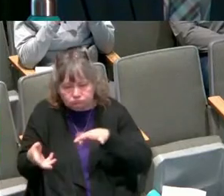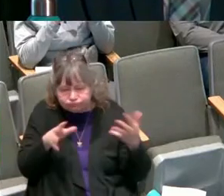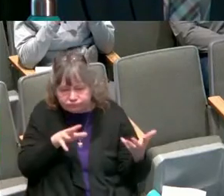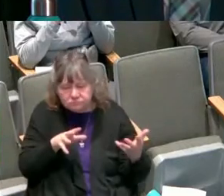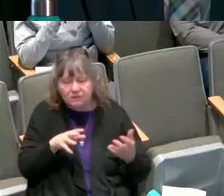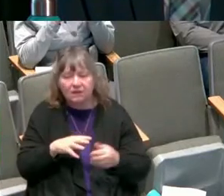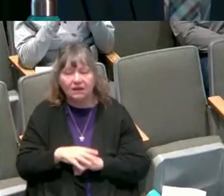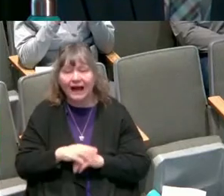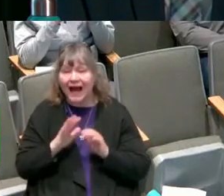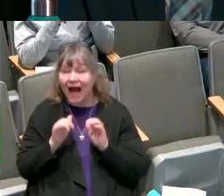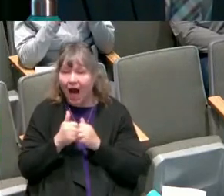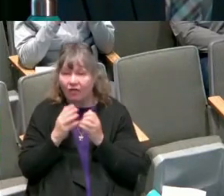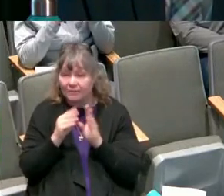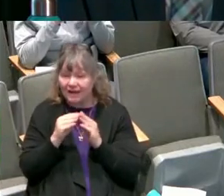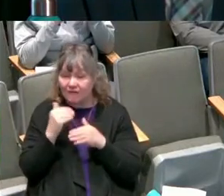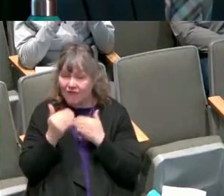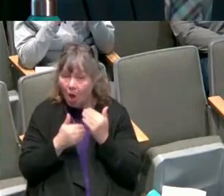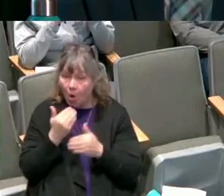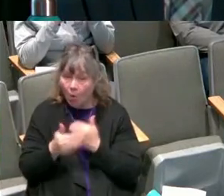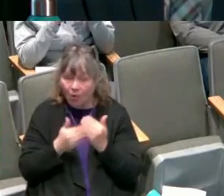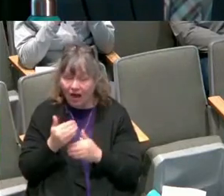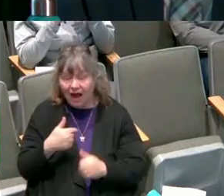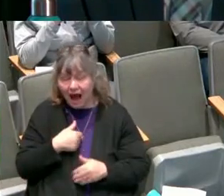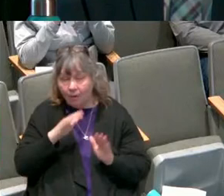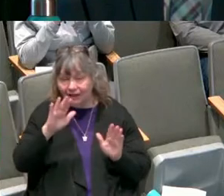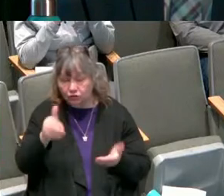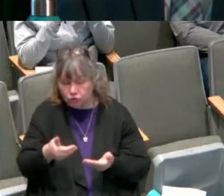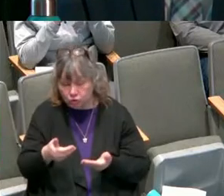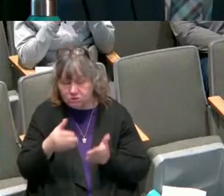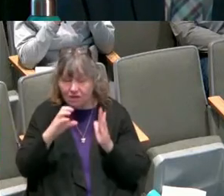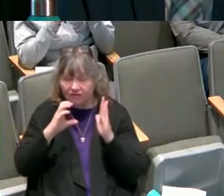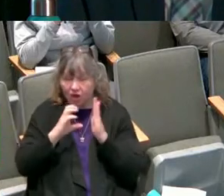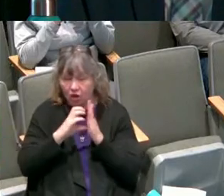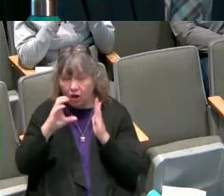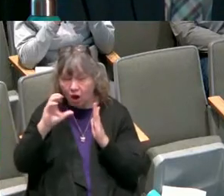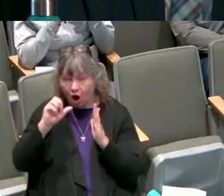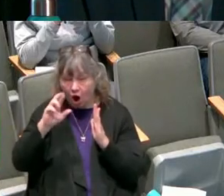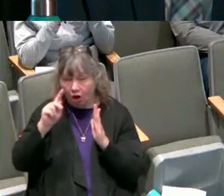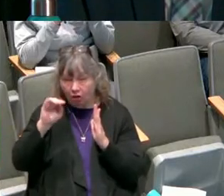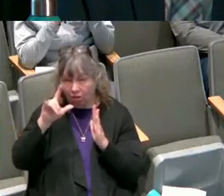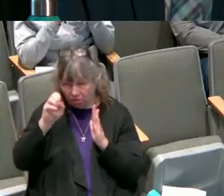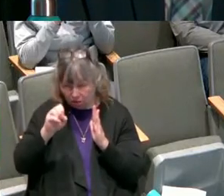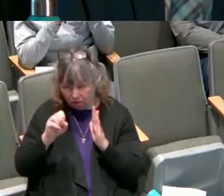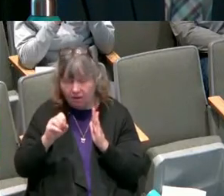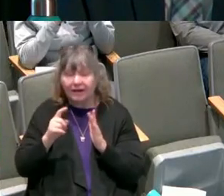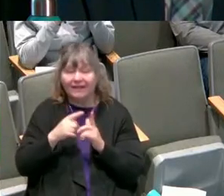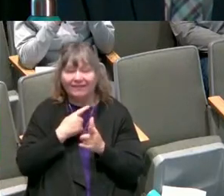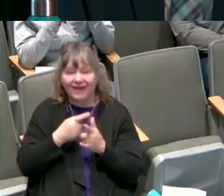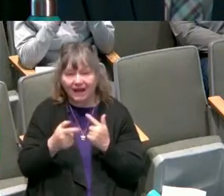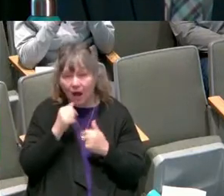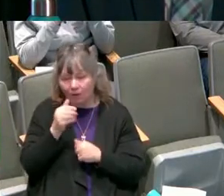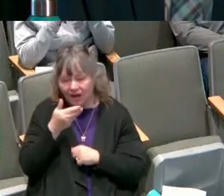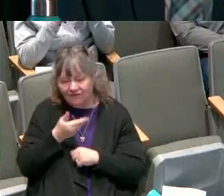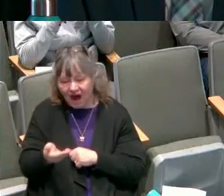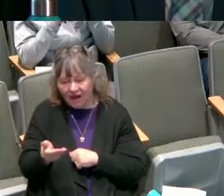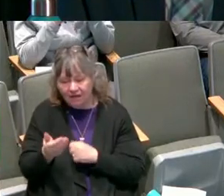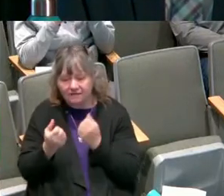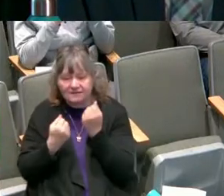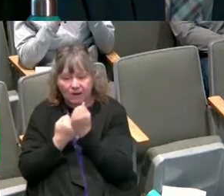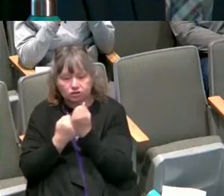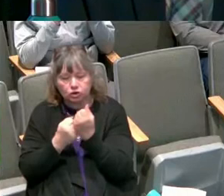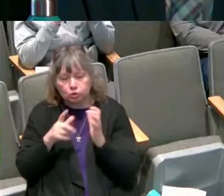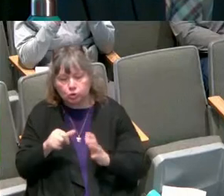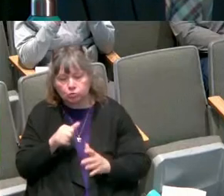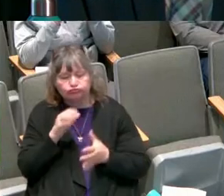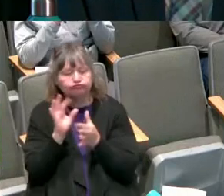the way the meeting will flow is that I will introduce the article then I will invite the sponsor to make a